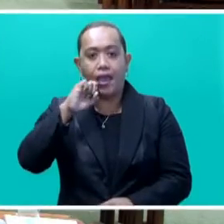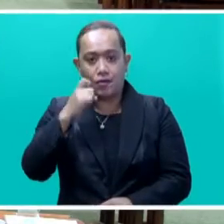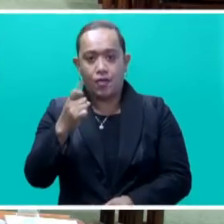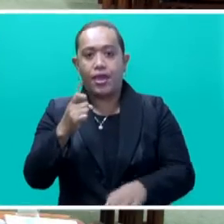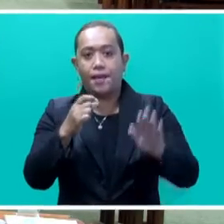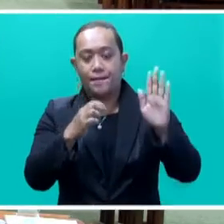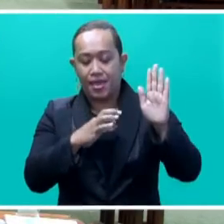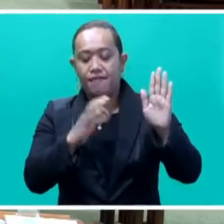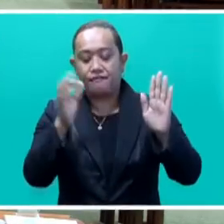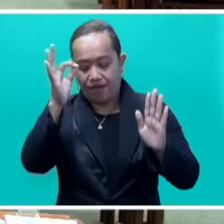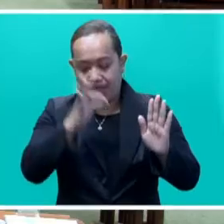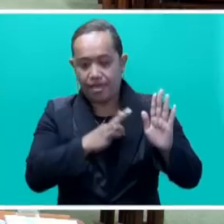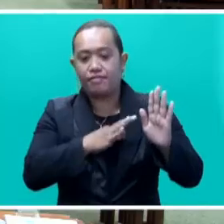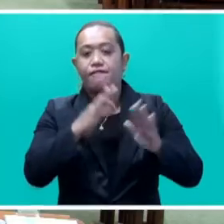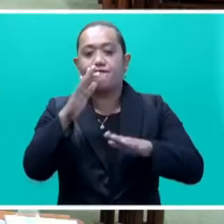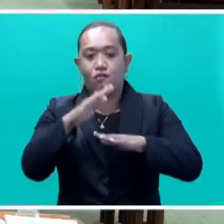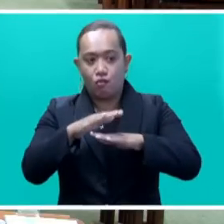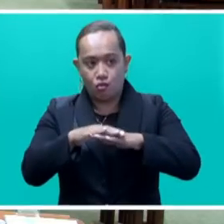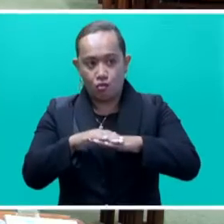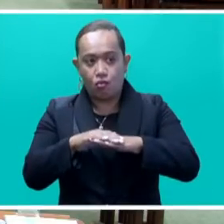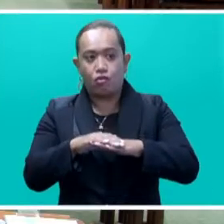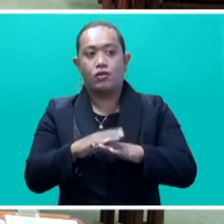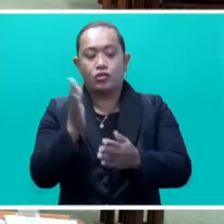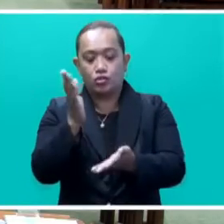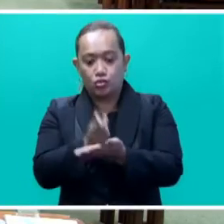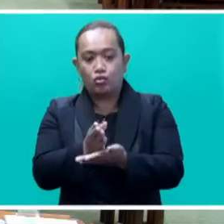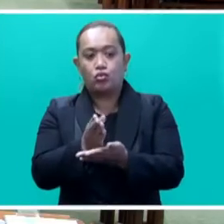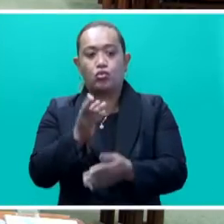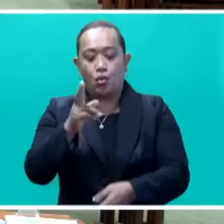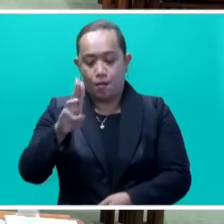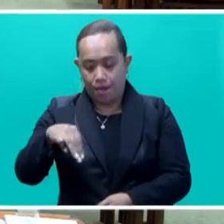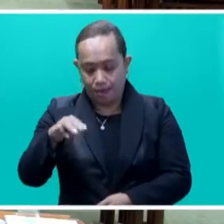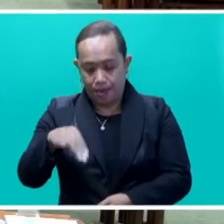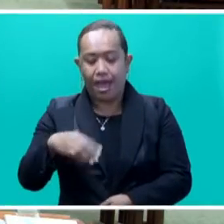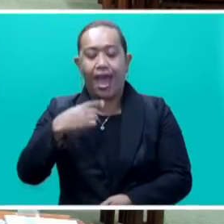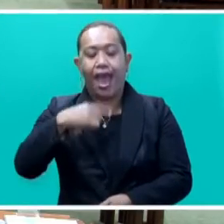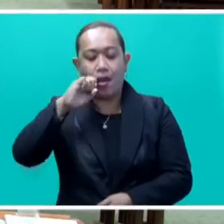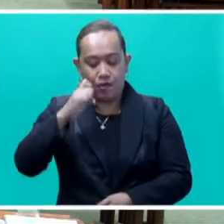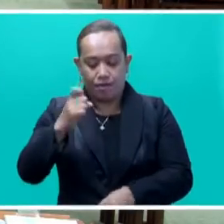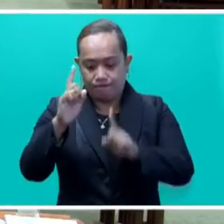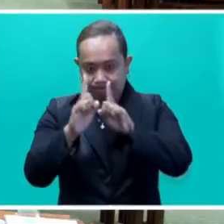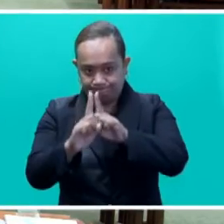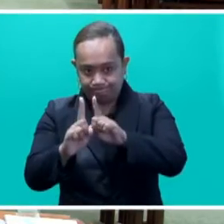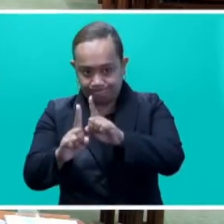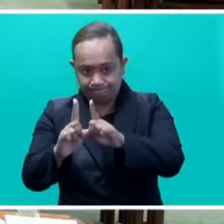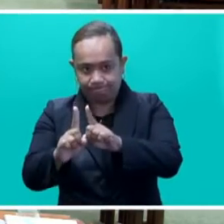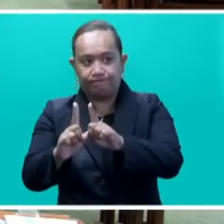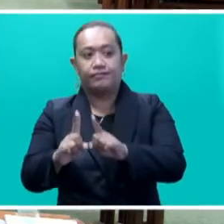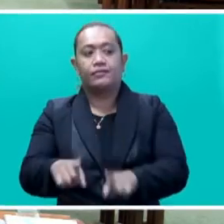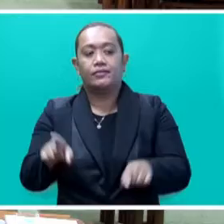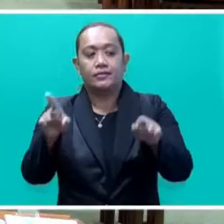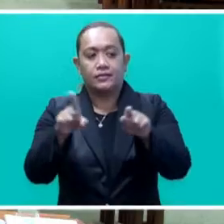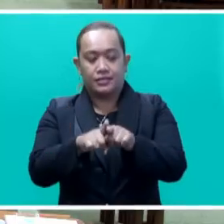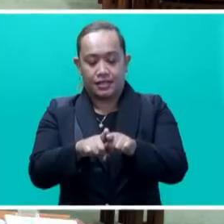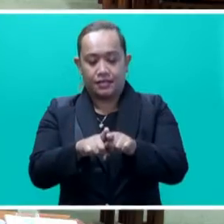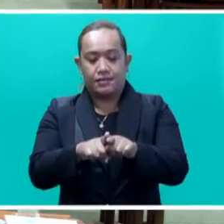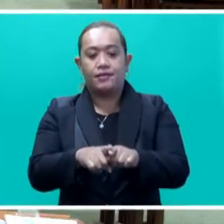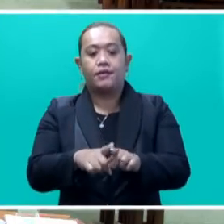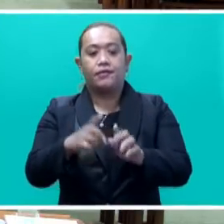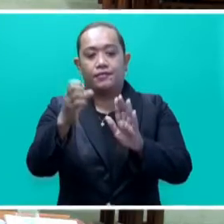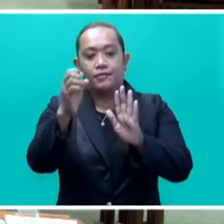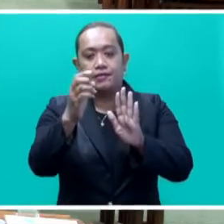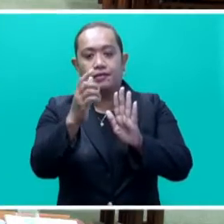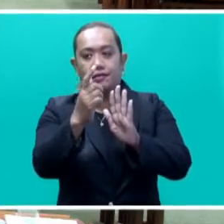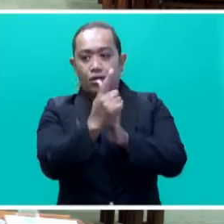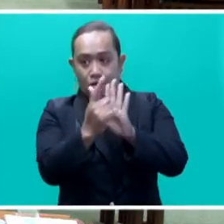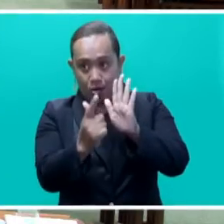Fiji, and that I will obey, observe, uphold, and maintain the Constitution of the Republic of Fiji and